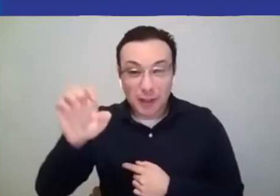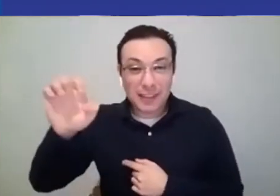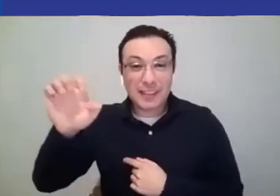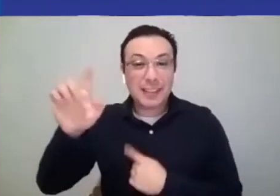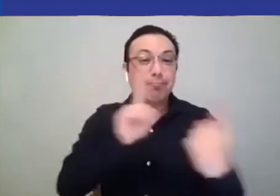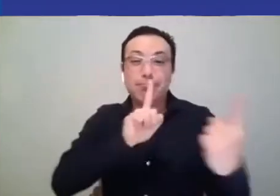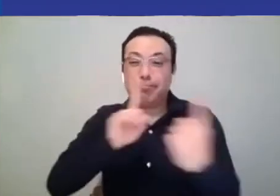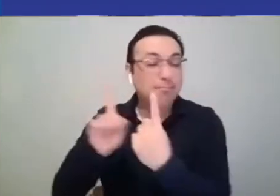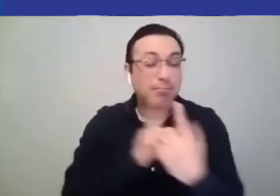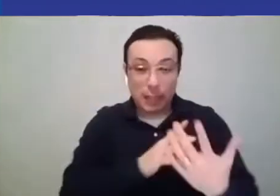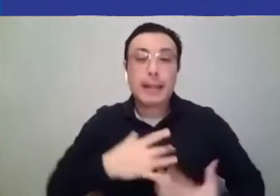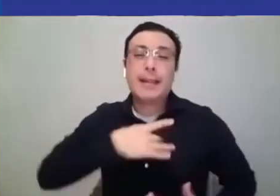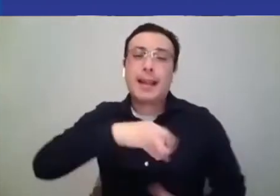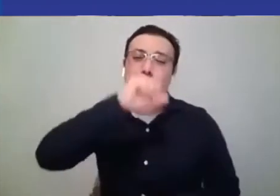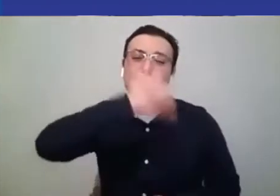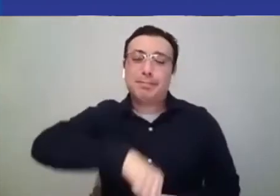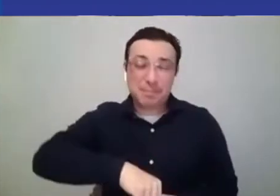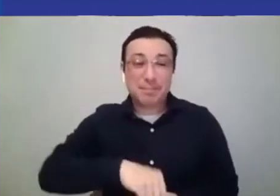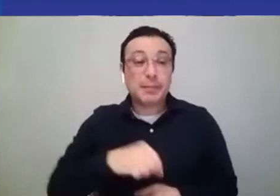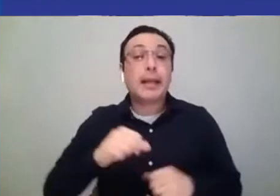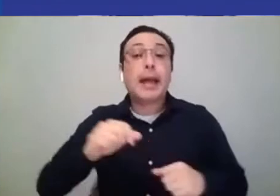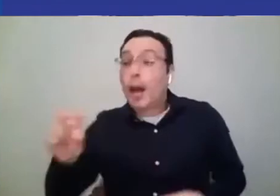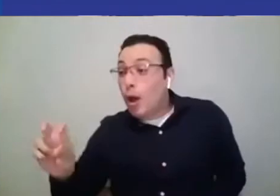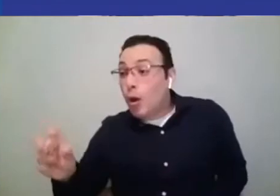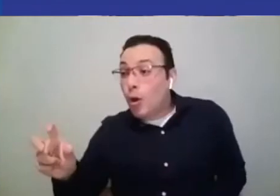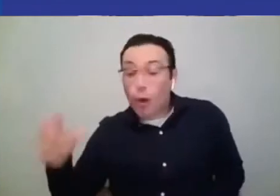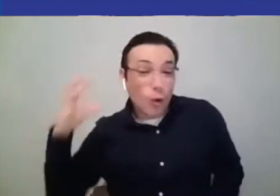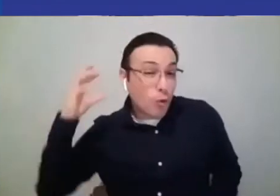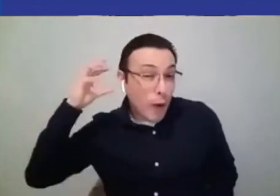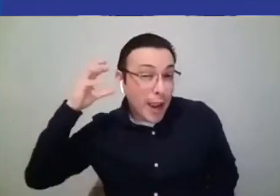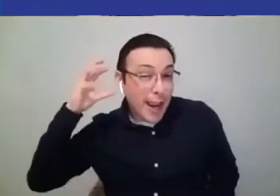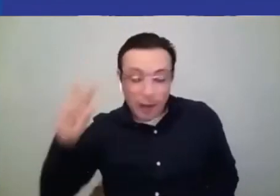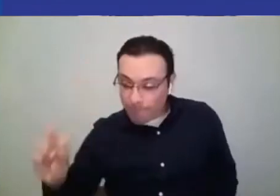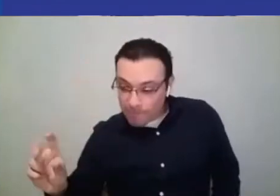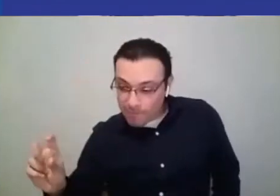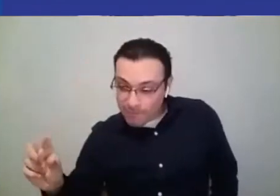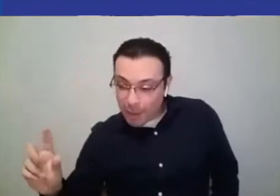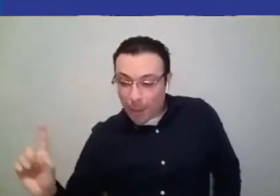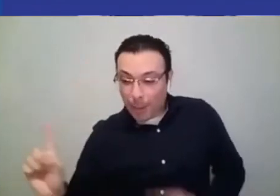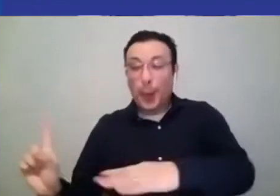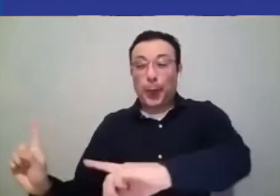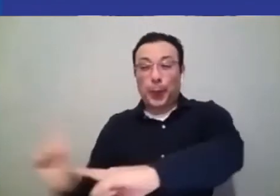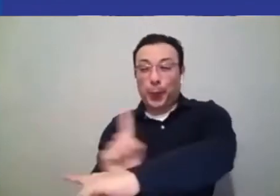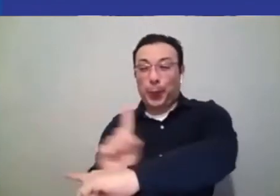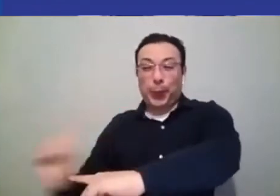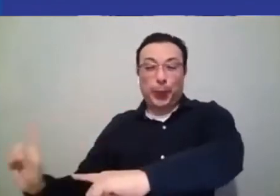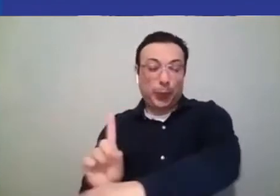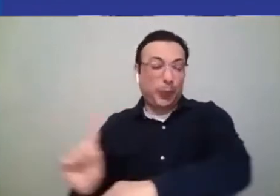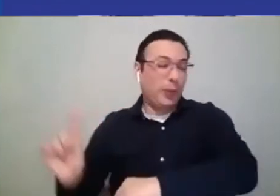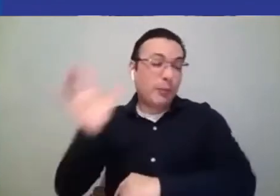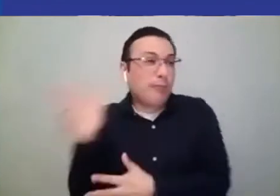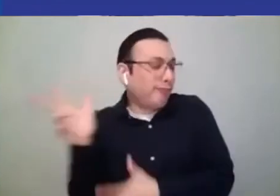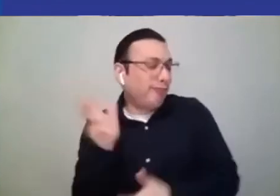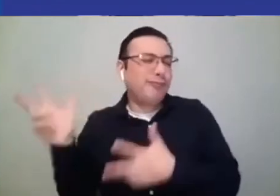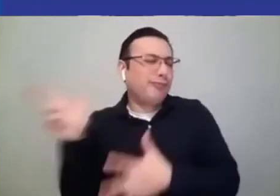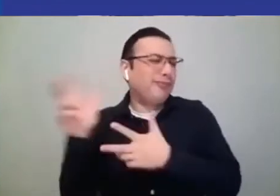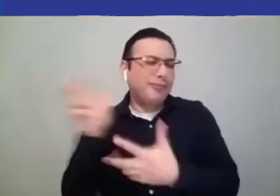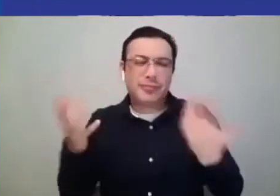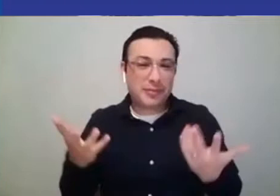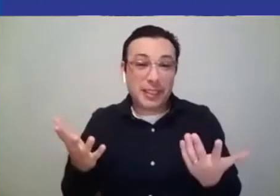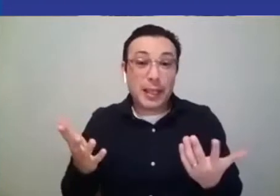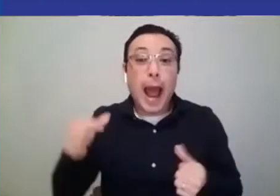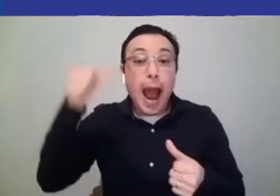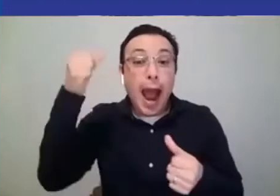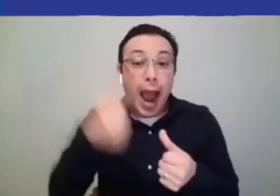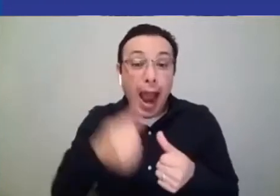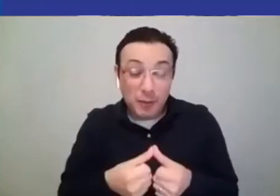loved all that stuff that was on the radio at that time. And I have very early memories of like my mom in the